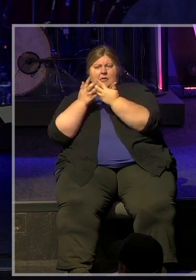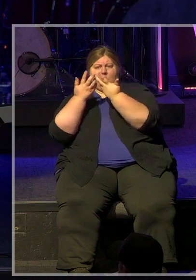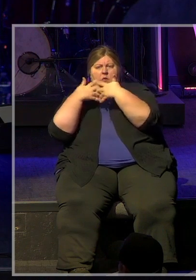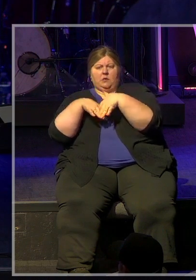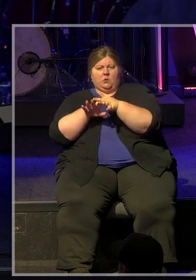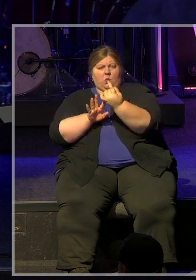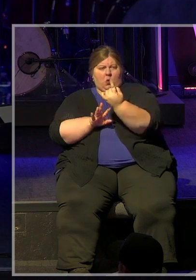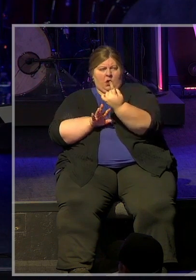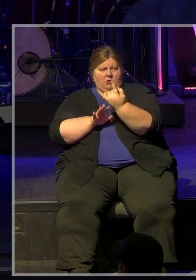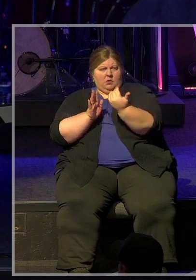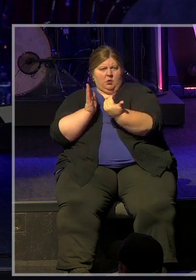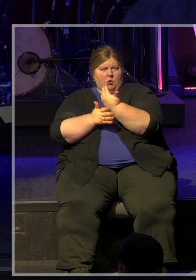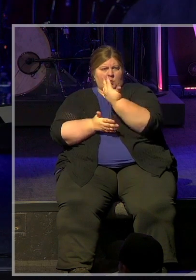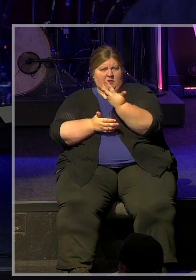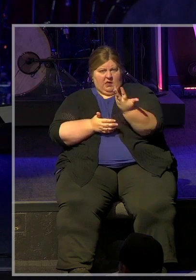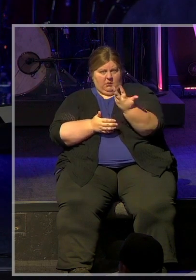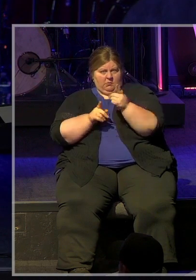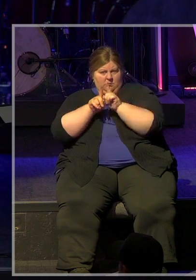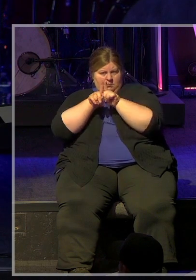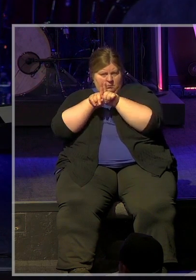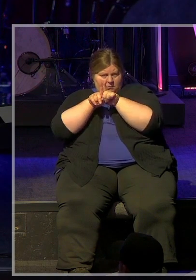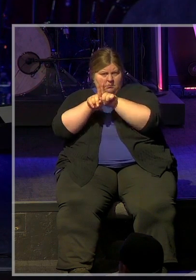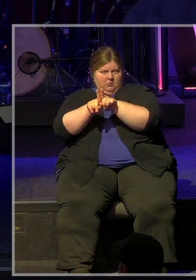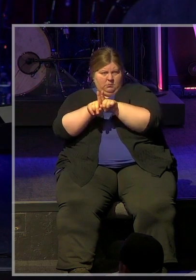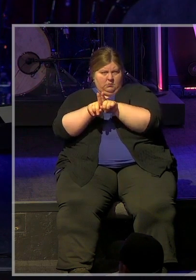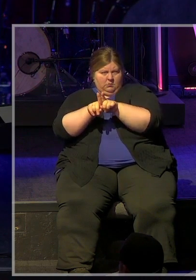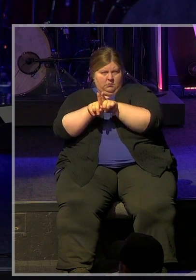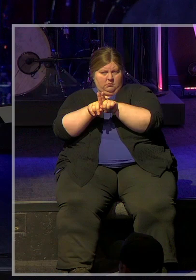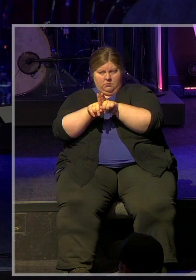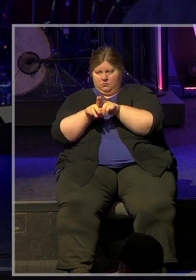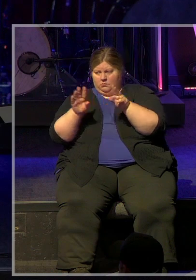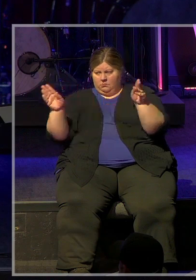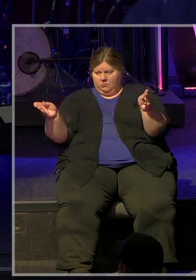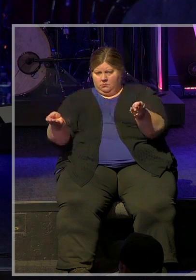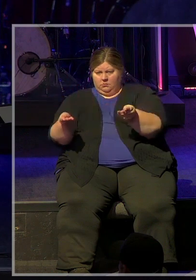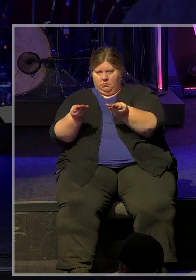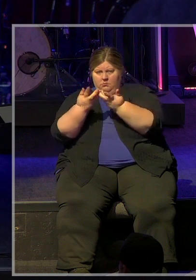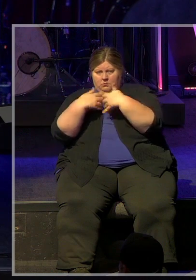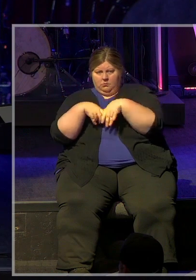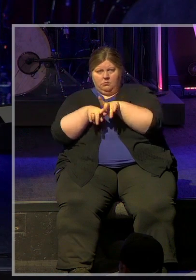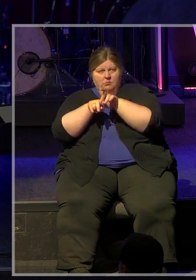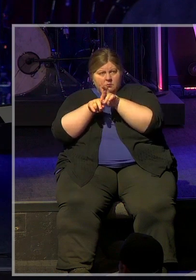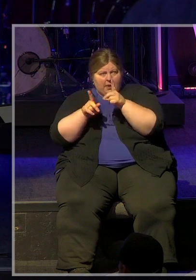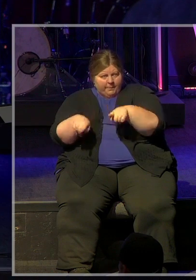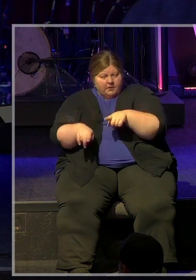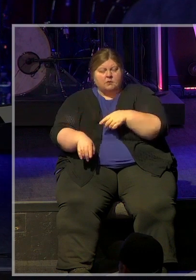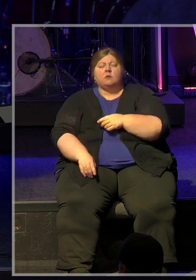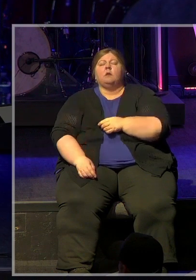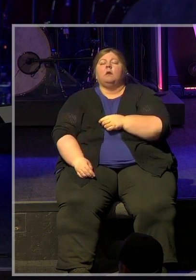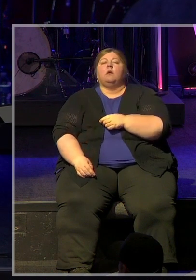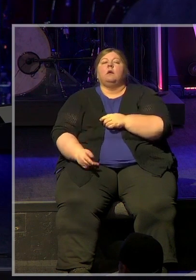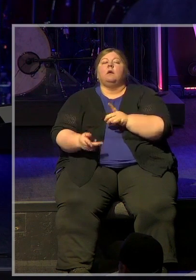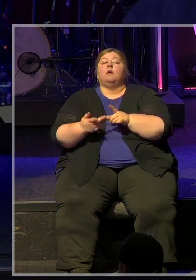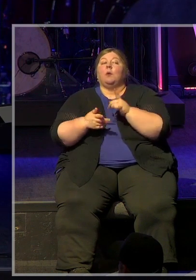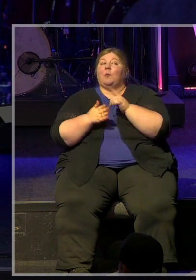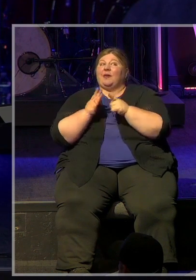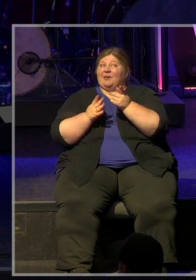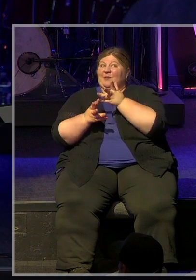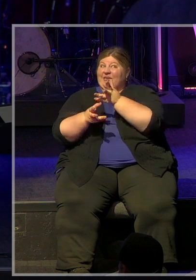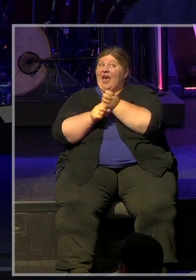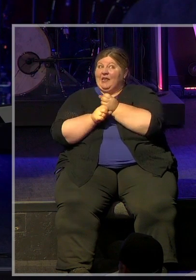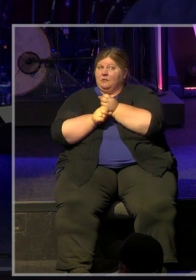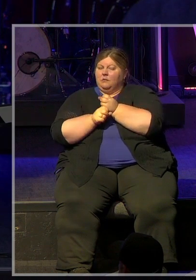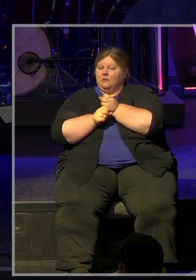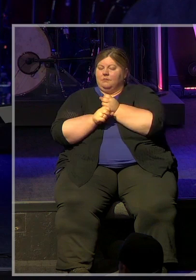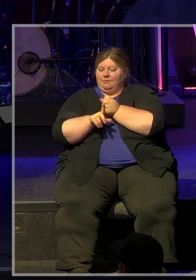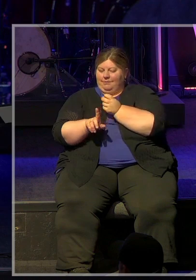one new thing. There's a transaction that takes place. Here's another one. It's about what you get. You should see some